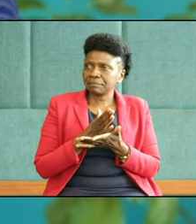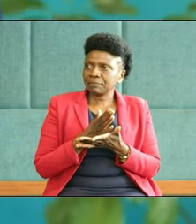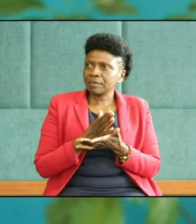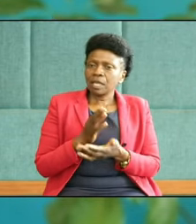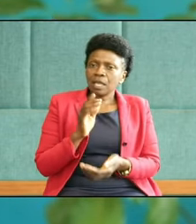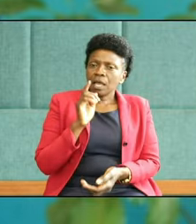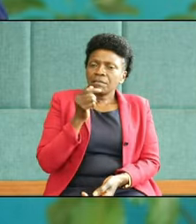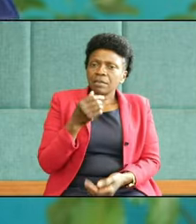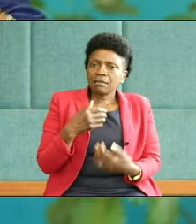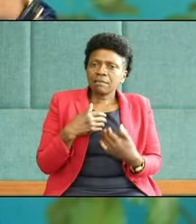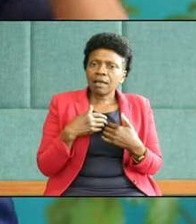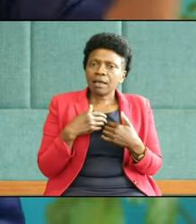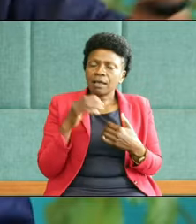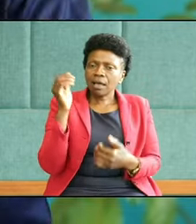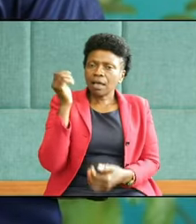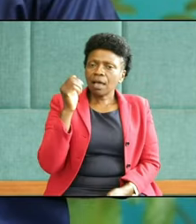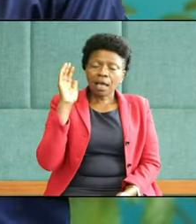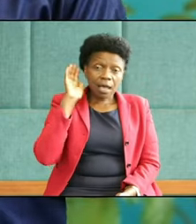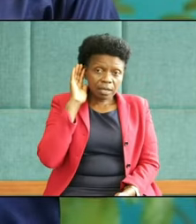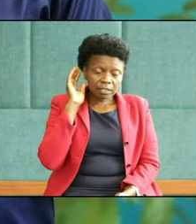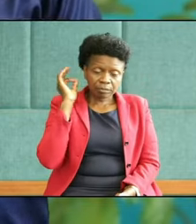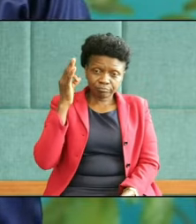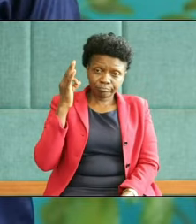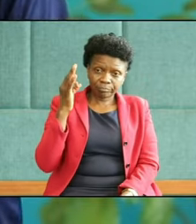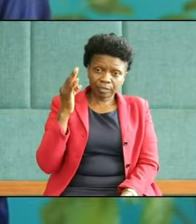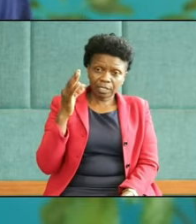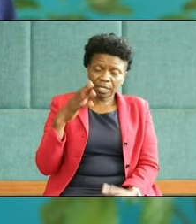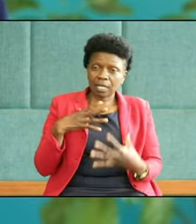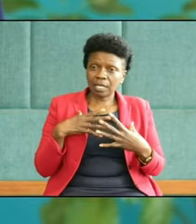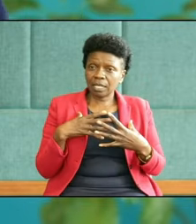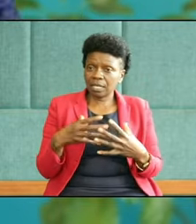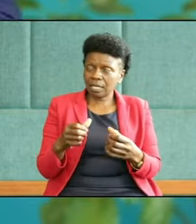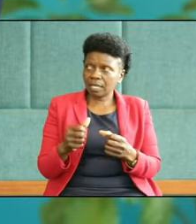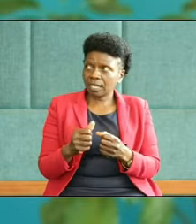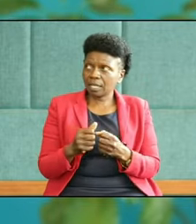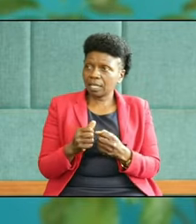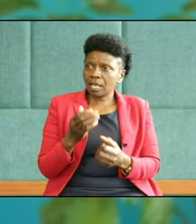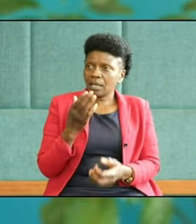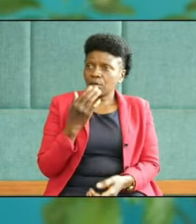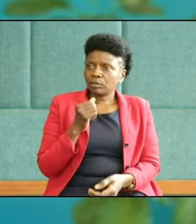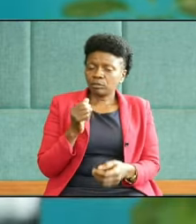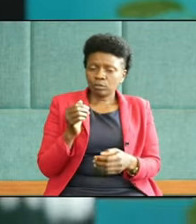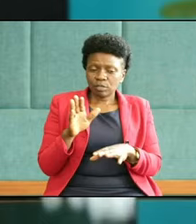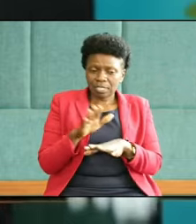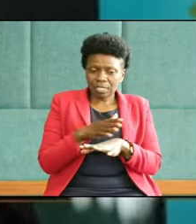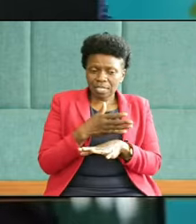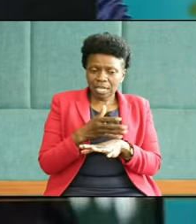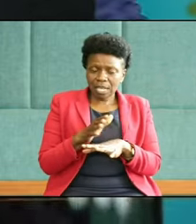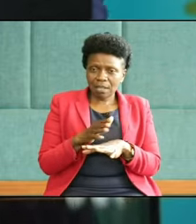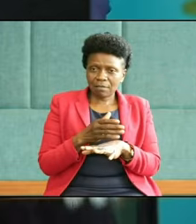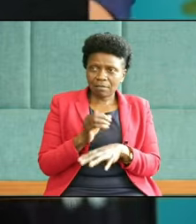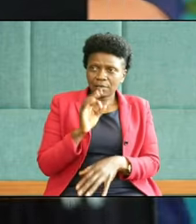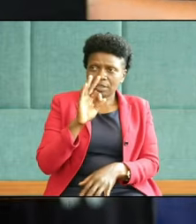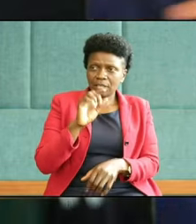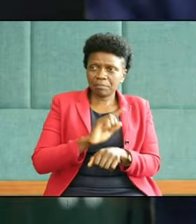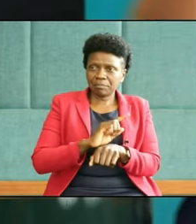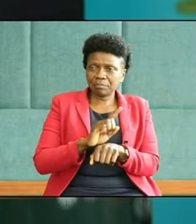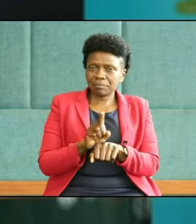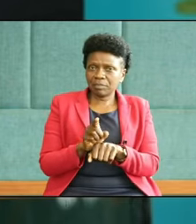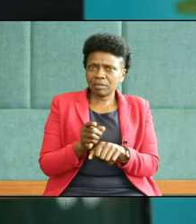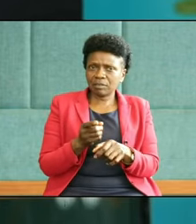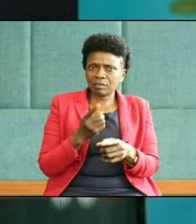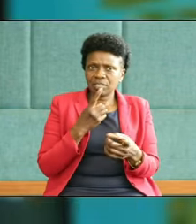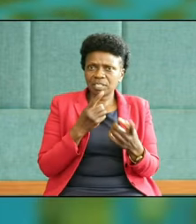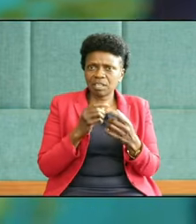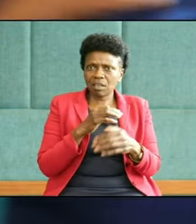the preaching and the hearing of the gospel? I wanted to sing a song for 3 minutes. We want to sing all